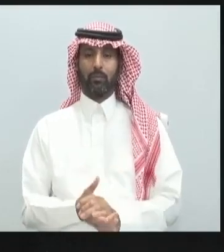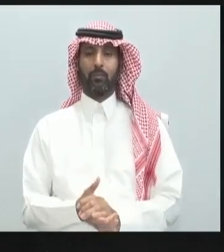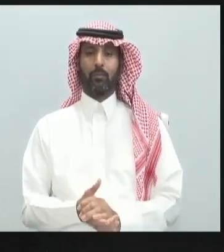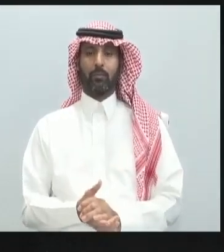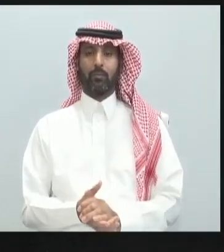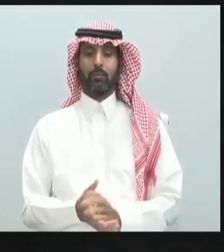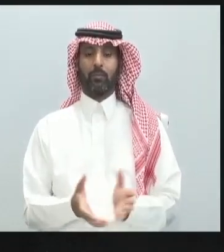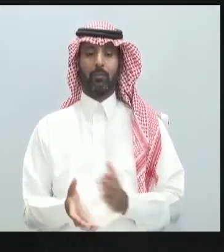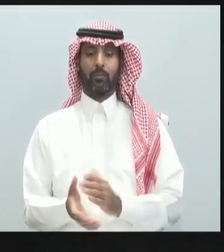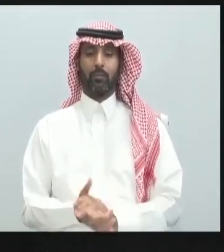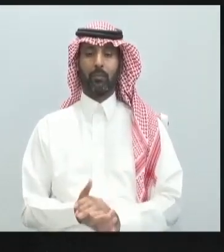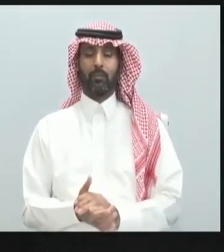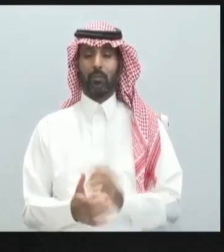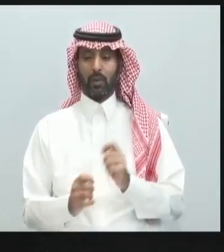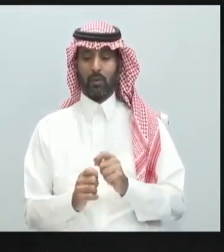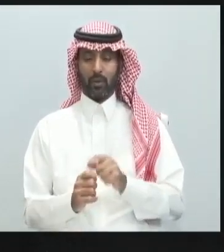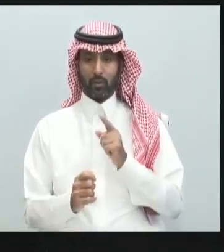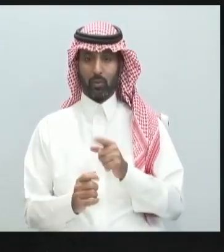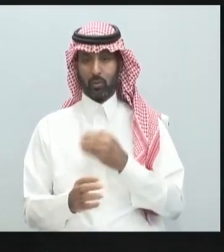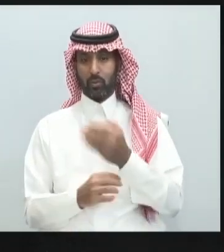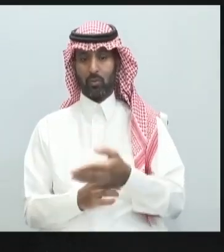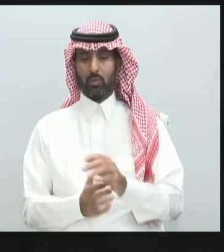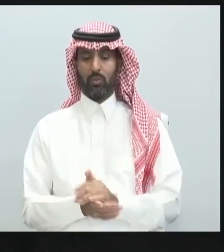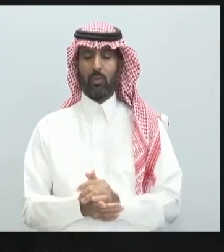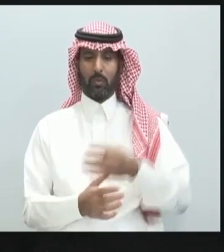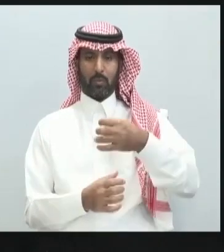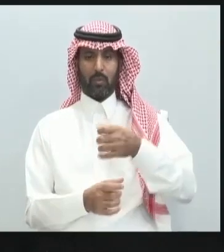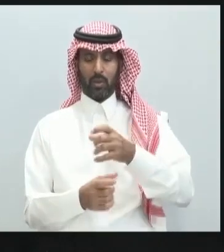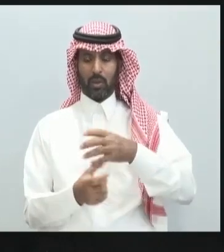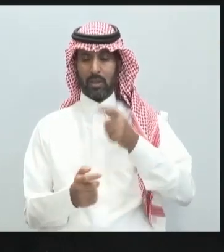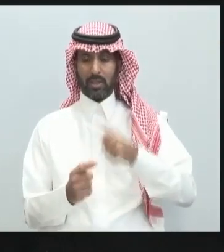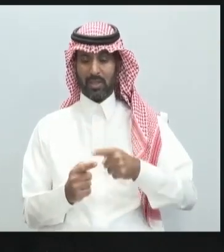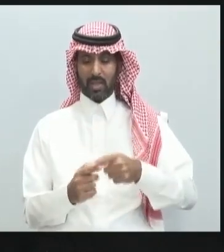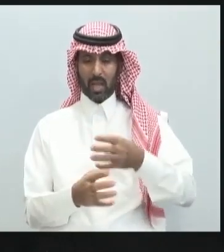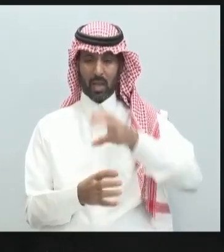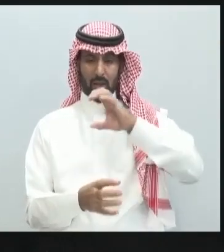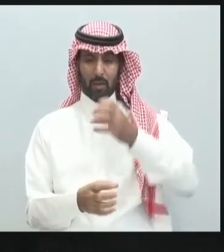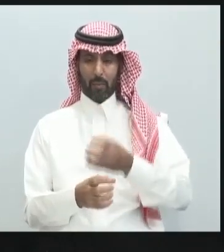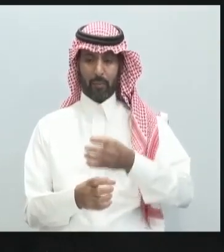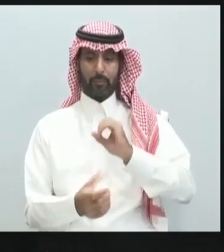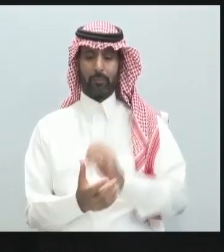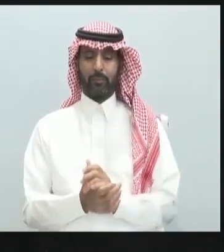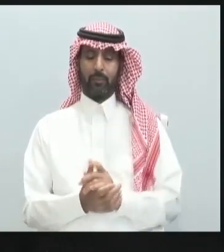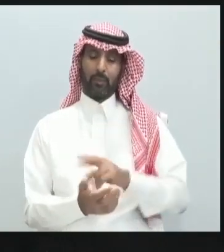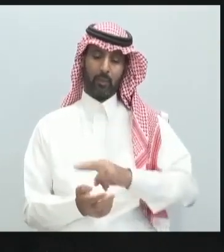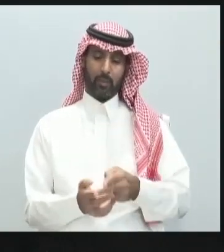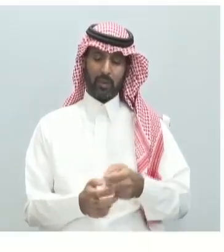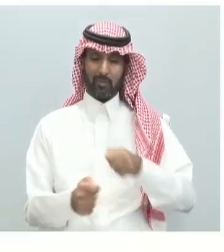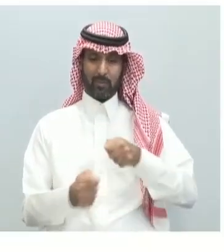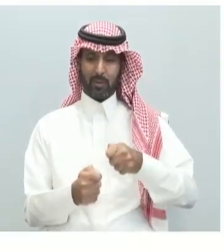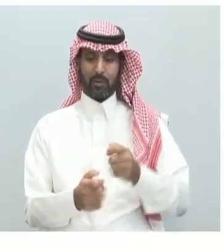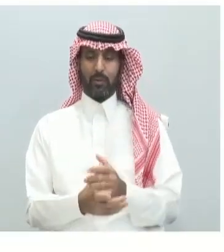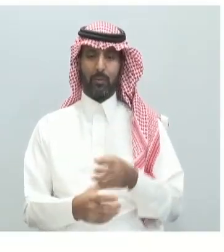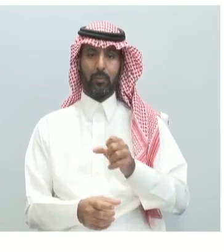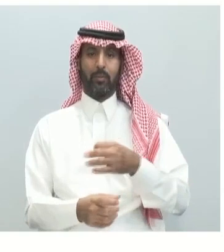recycling them. So he advised you to use the stainless steel bottles instead of the plastic